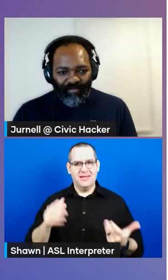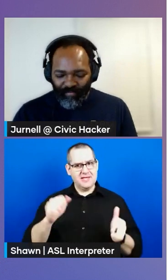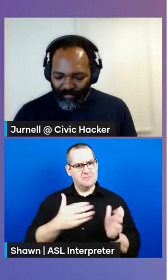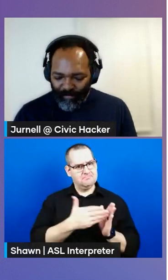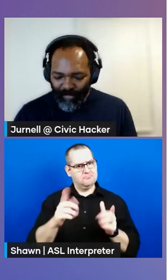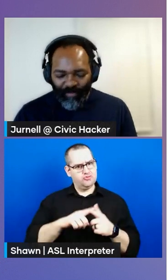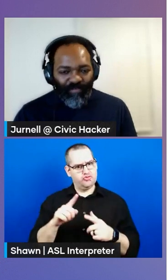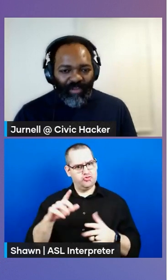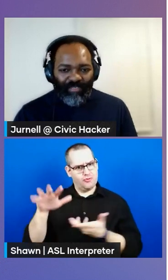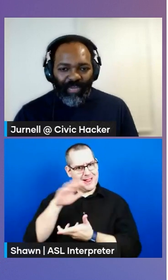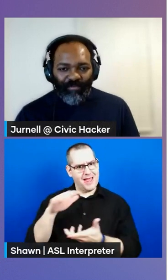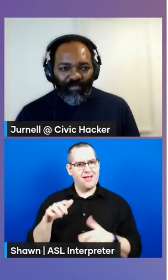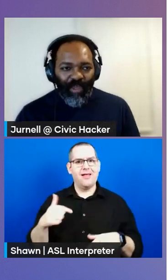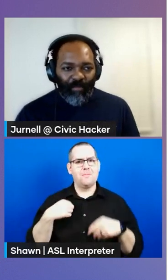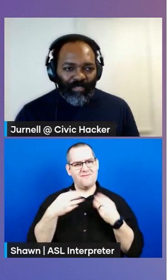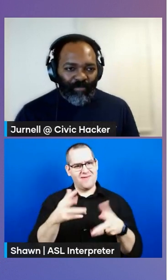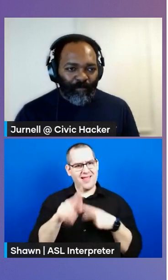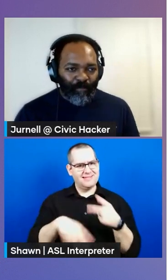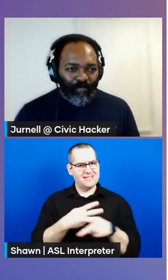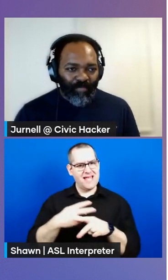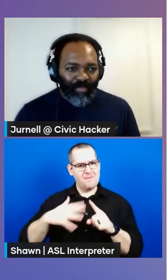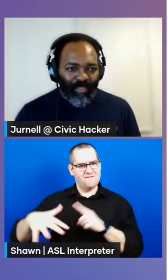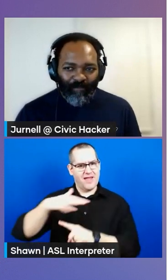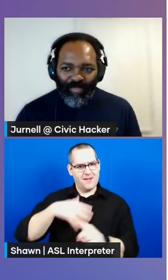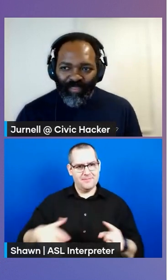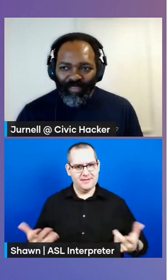cloud by providing these types of environments.